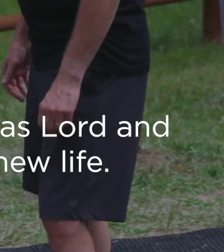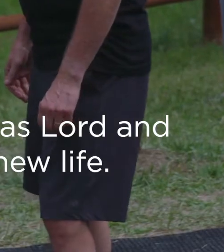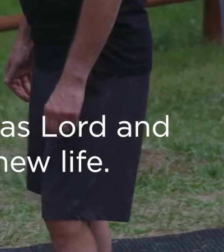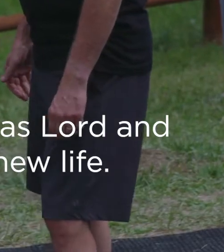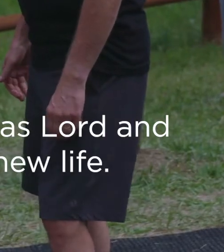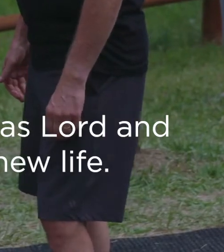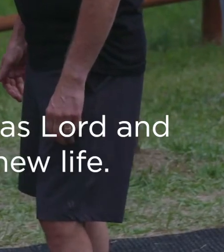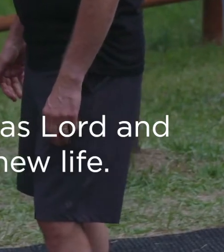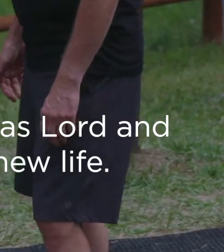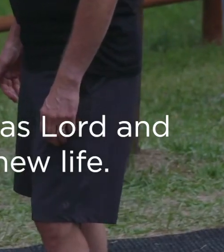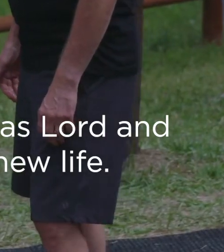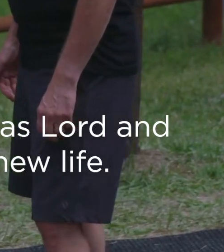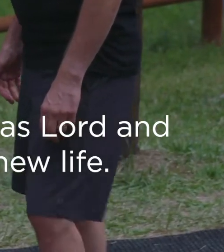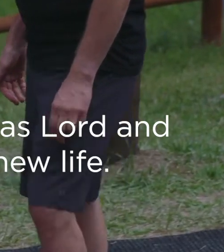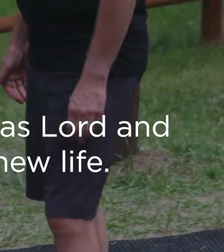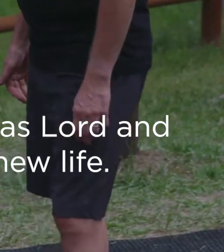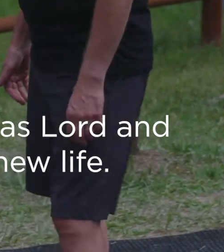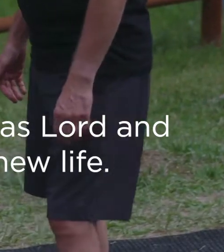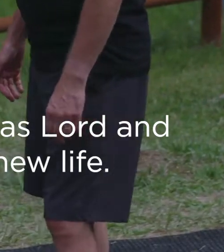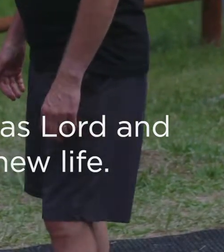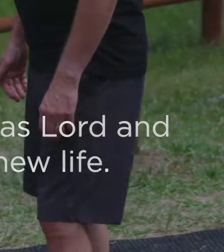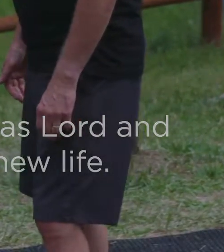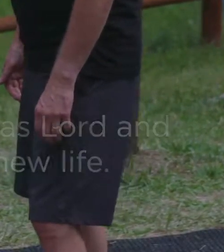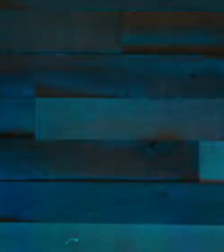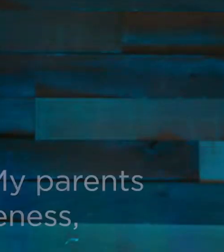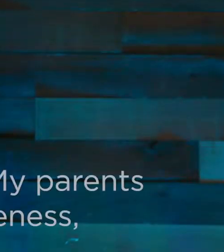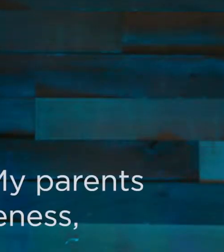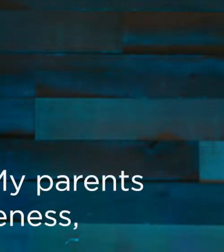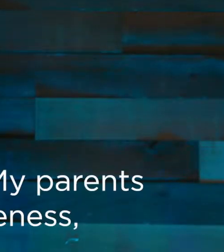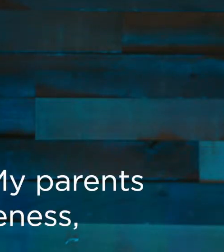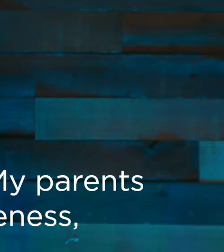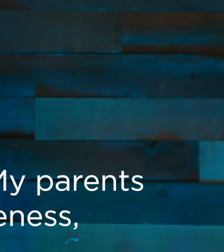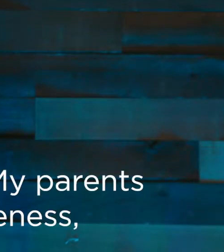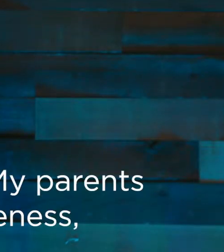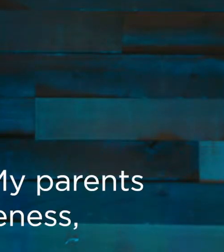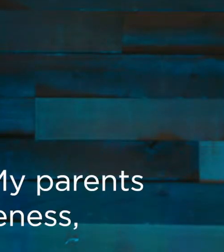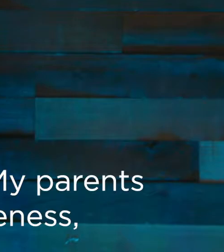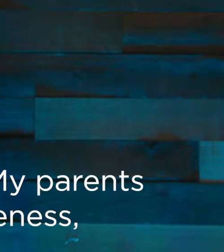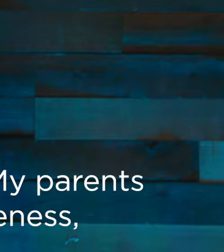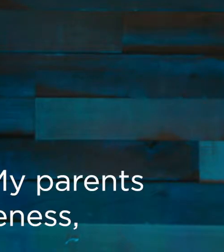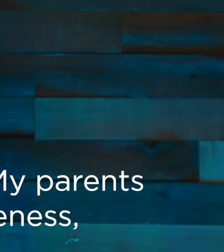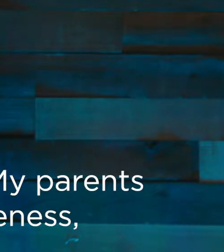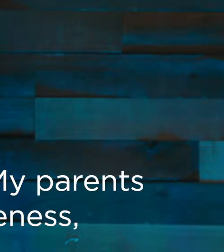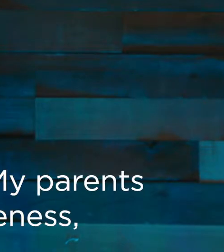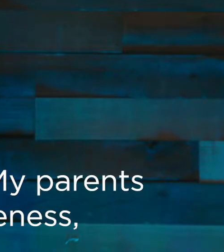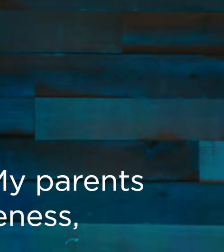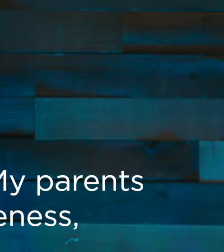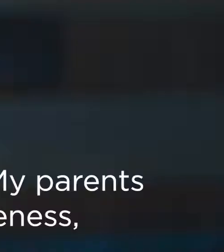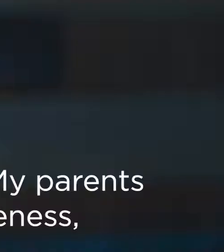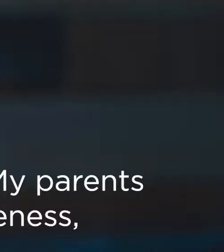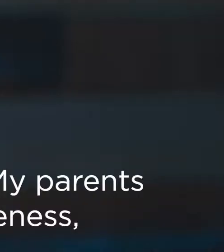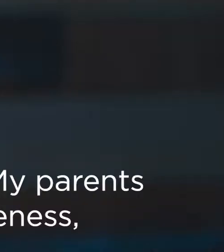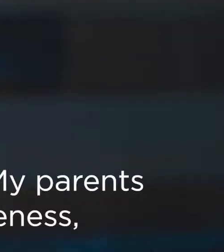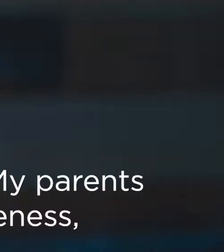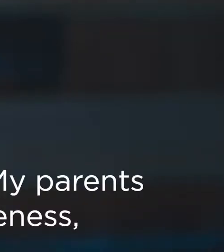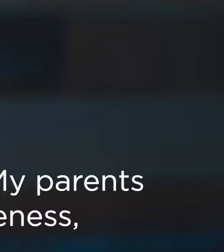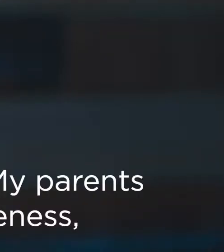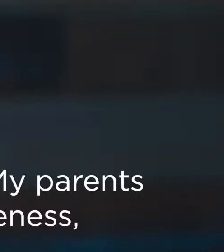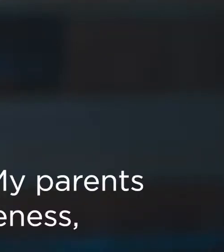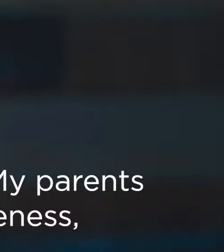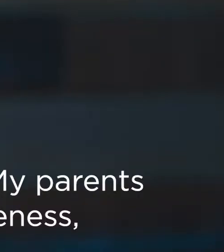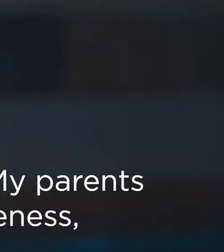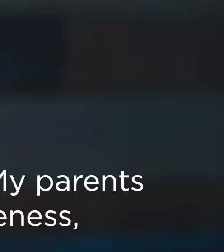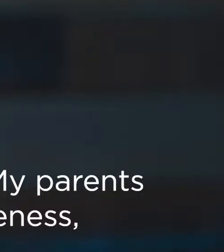and Savior, and I'm ready to start my new life. I had grown up learning about Jesus, my parents were talking